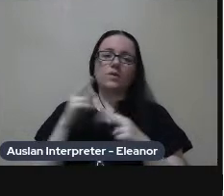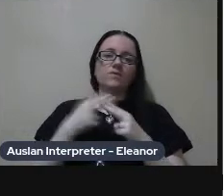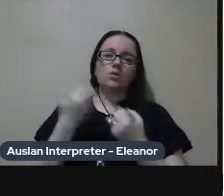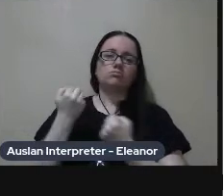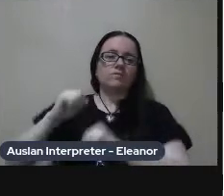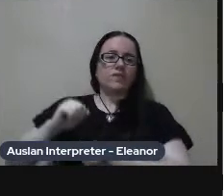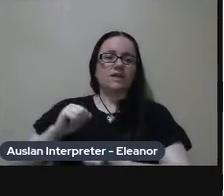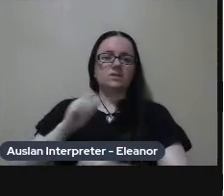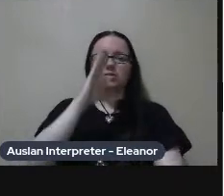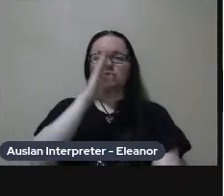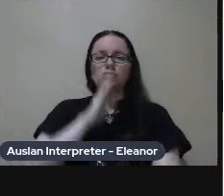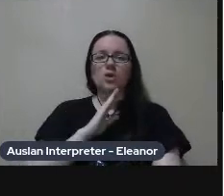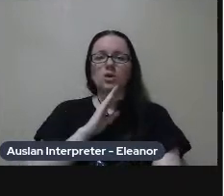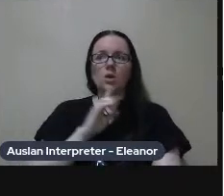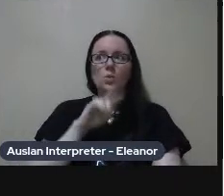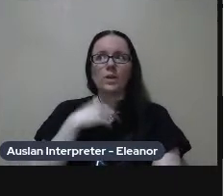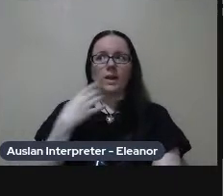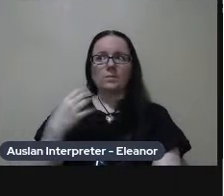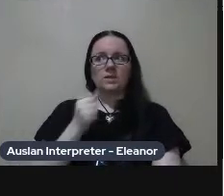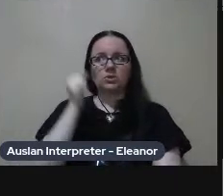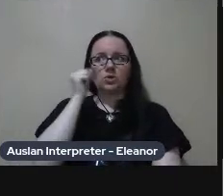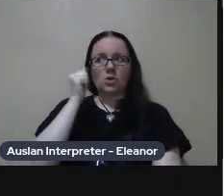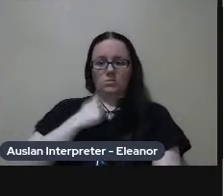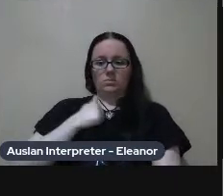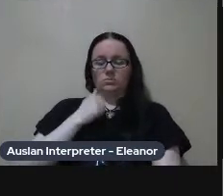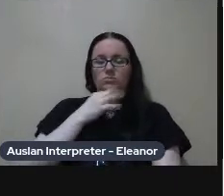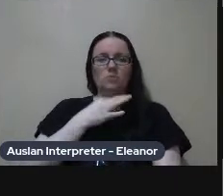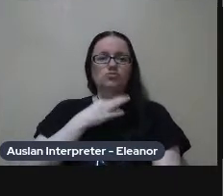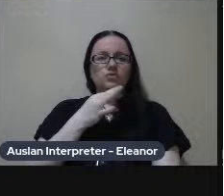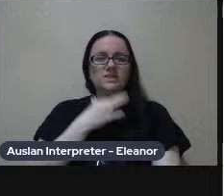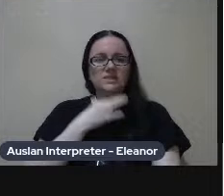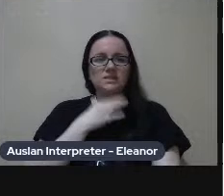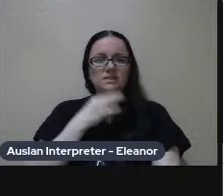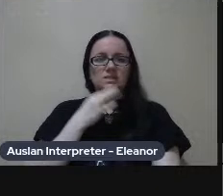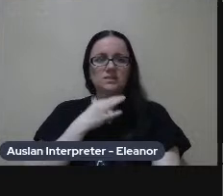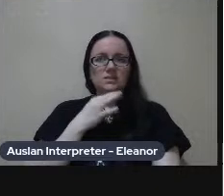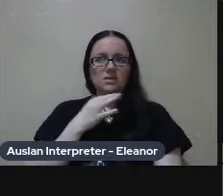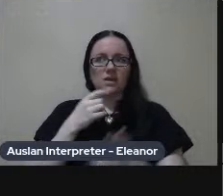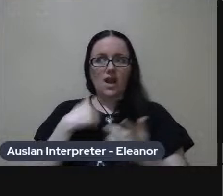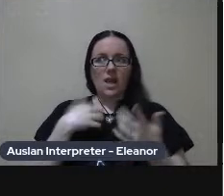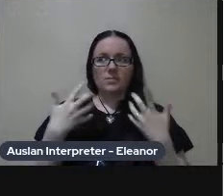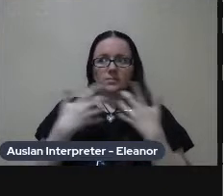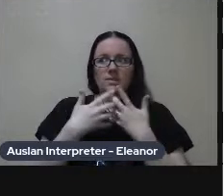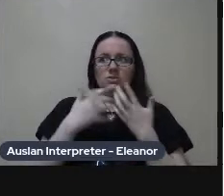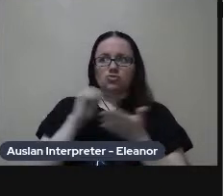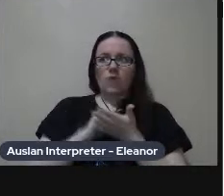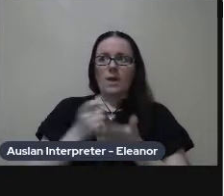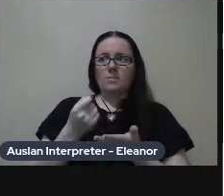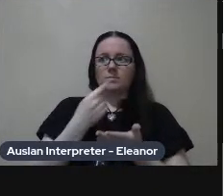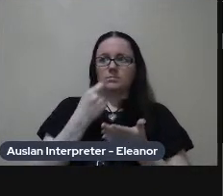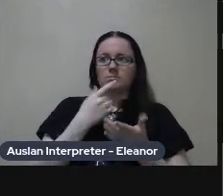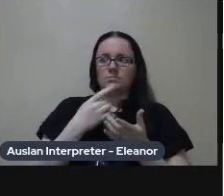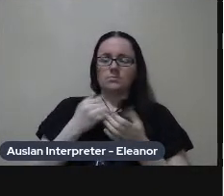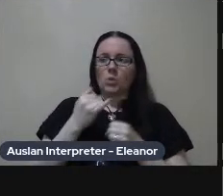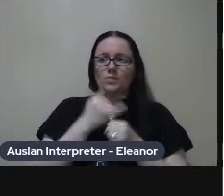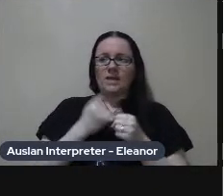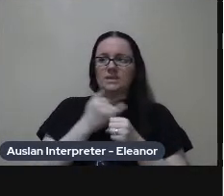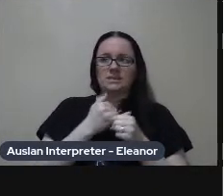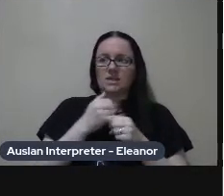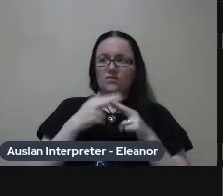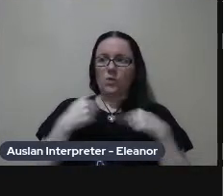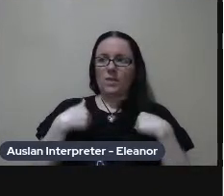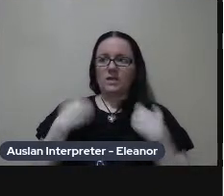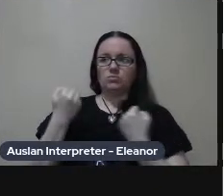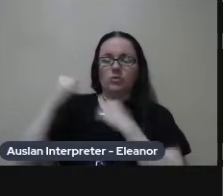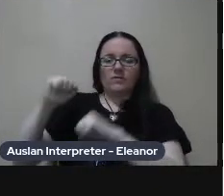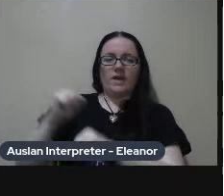to that is knowing what our risk factors are and matching the medications up to those. If you are technologically savvy,